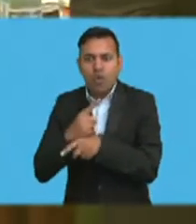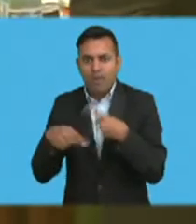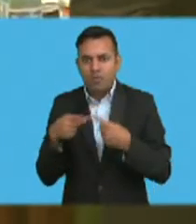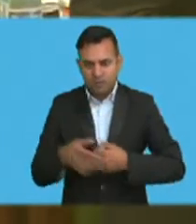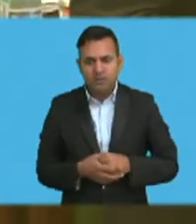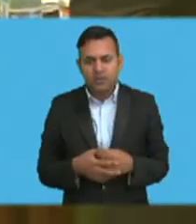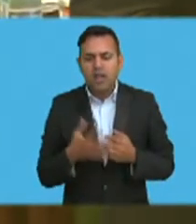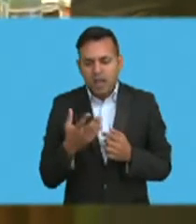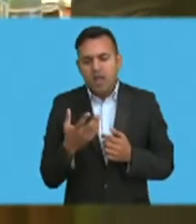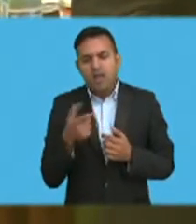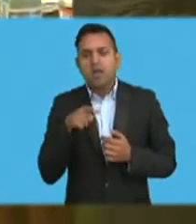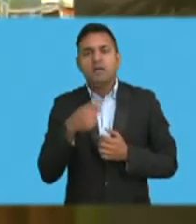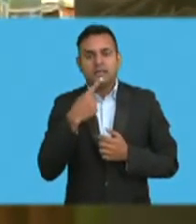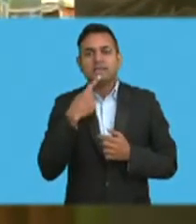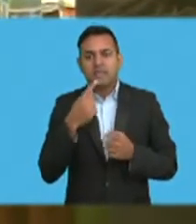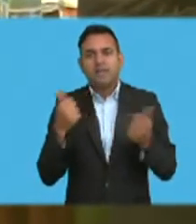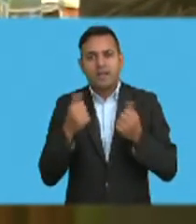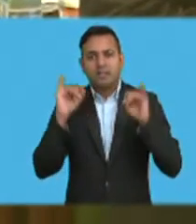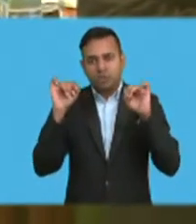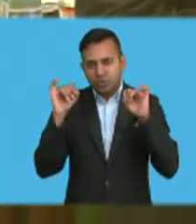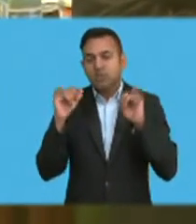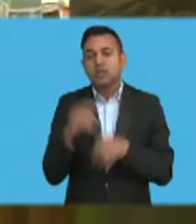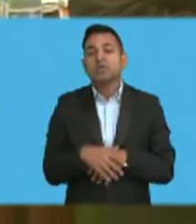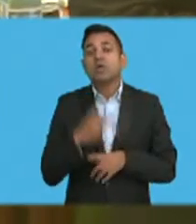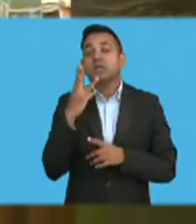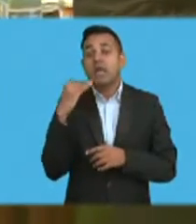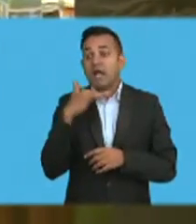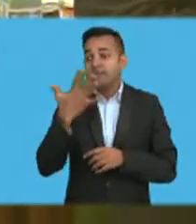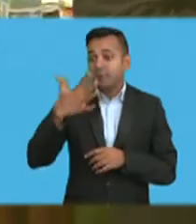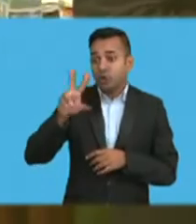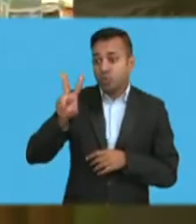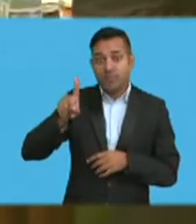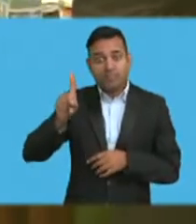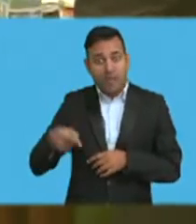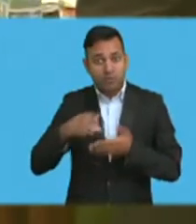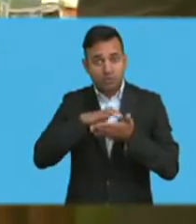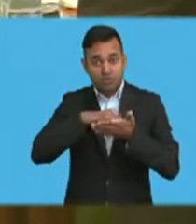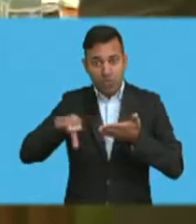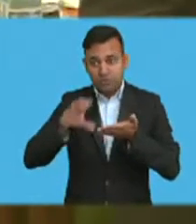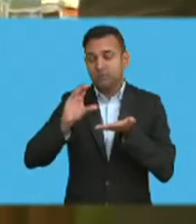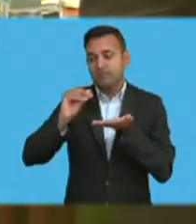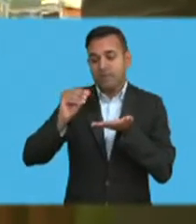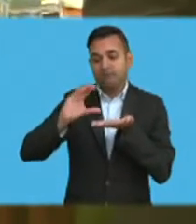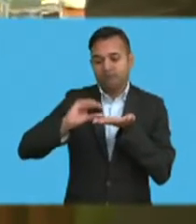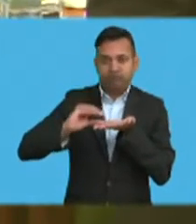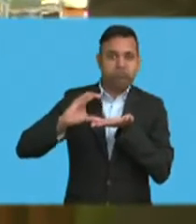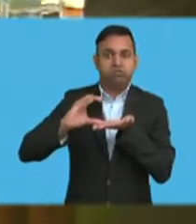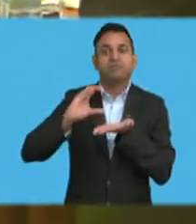given $352,000. And of course, in Rekiriki Town, this amount of $212,000 is